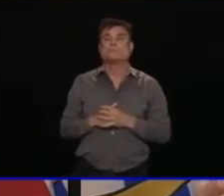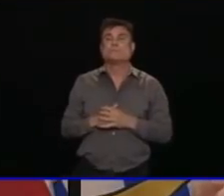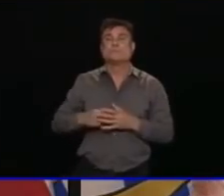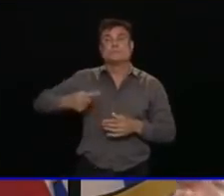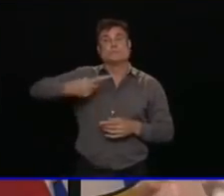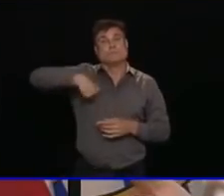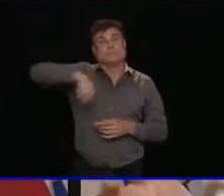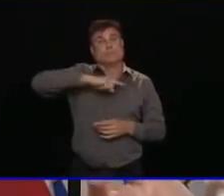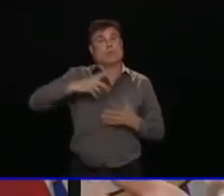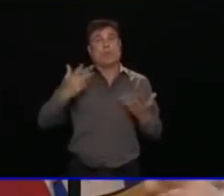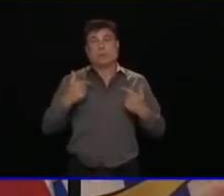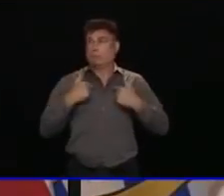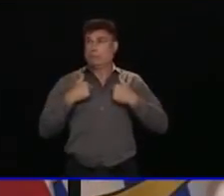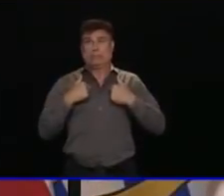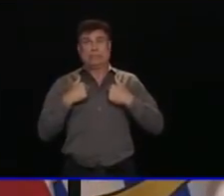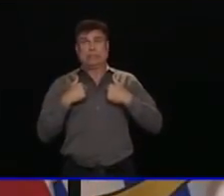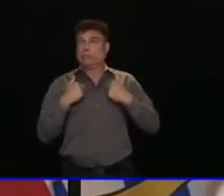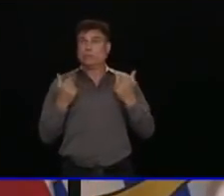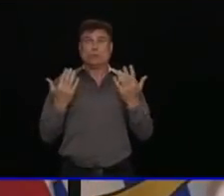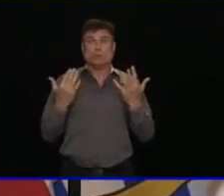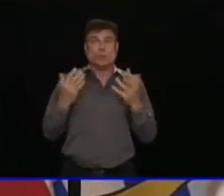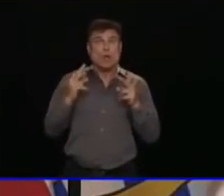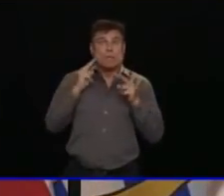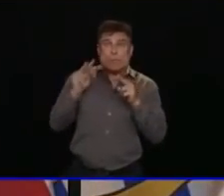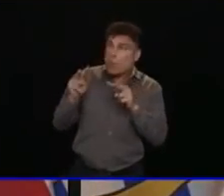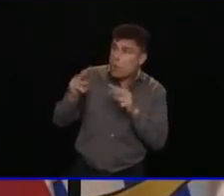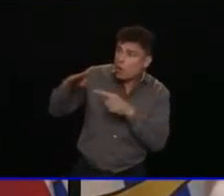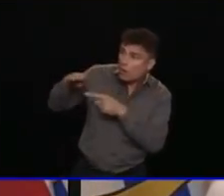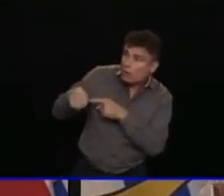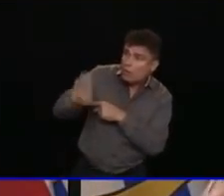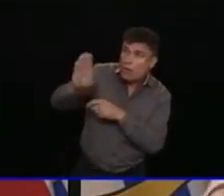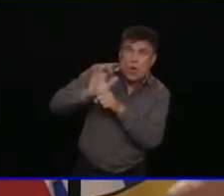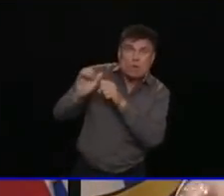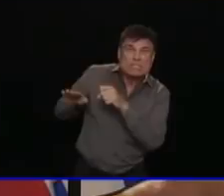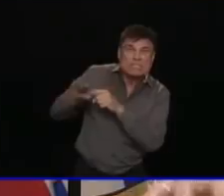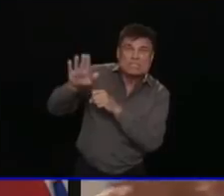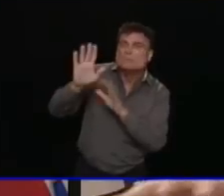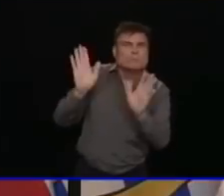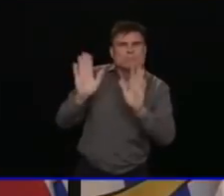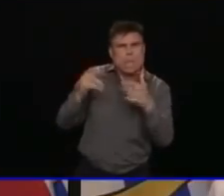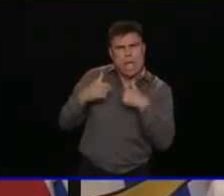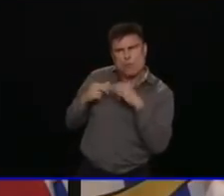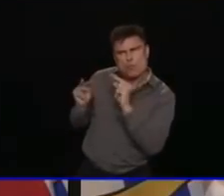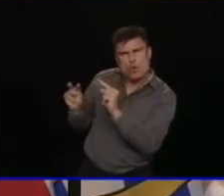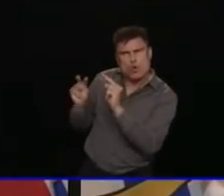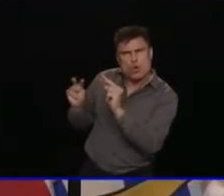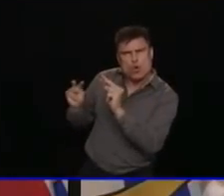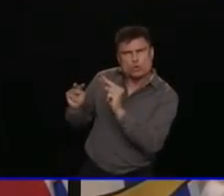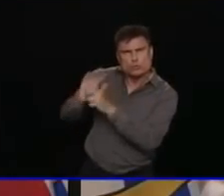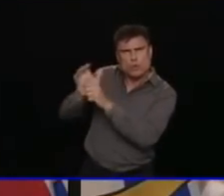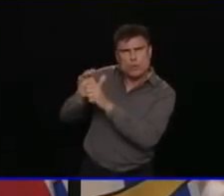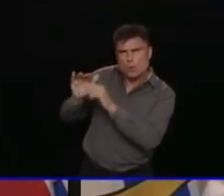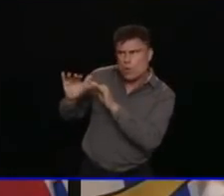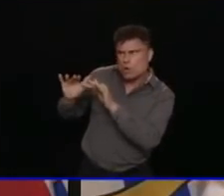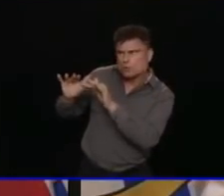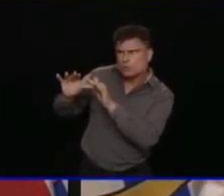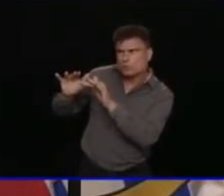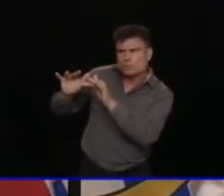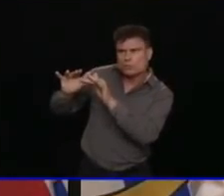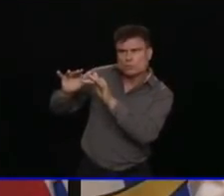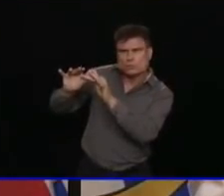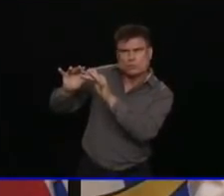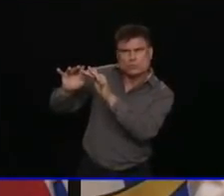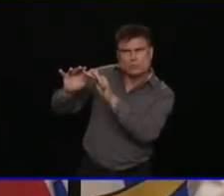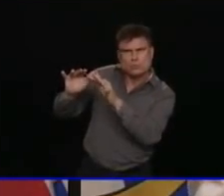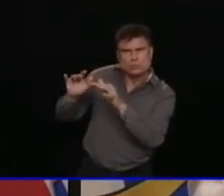in a measured, thoughtful way, we are able to keep those cases low. So we'll